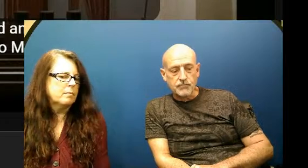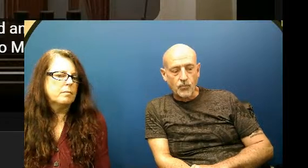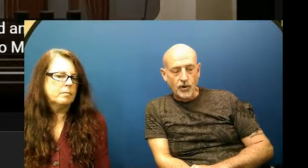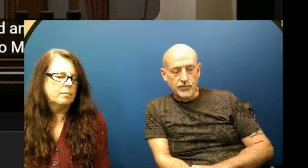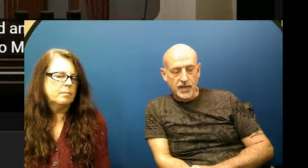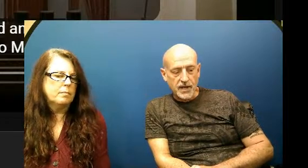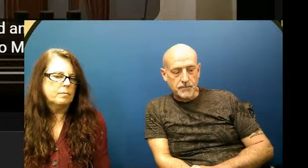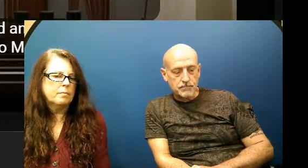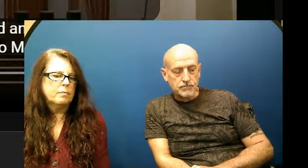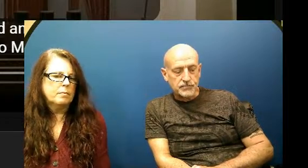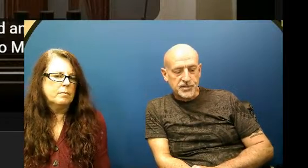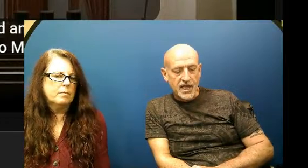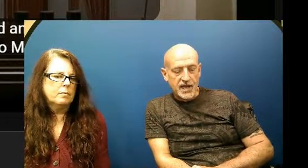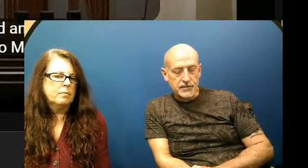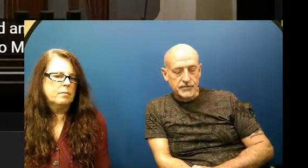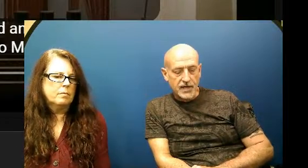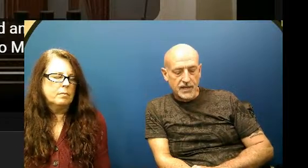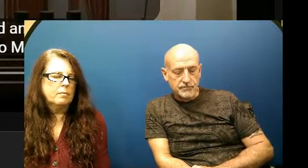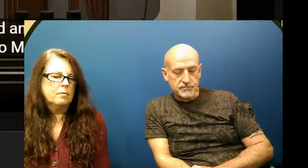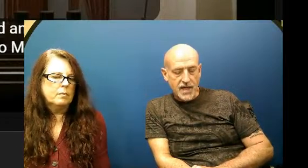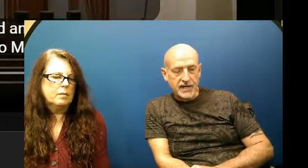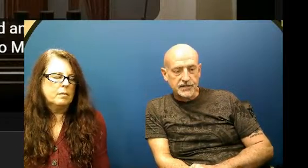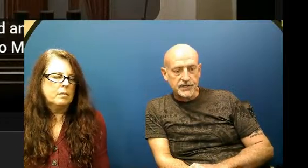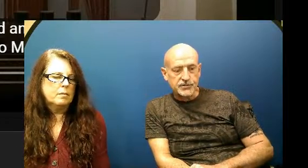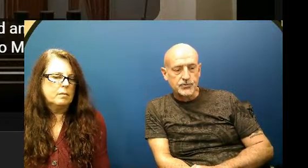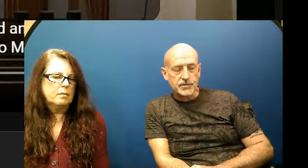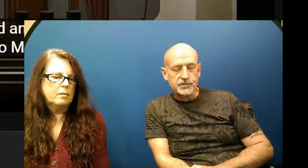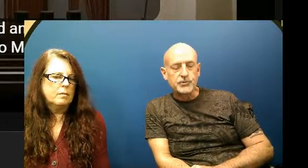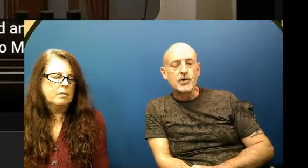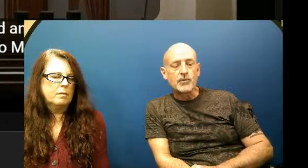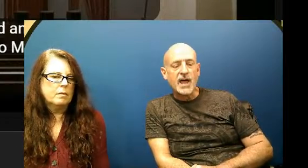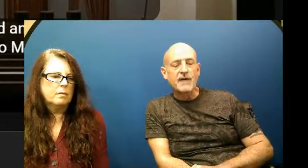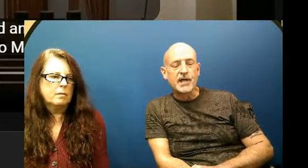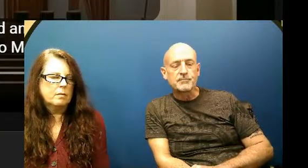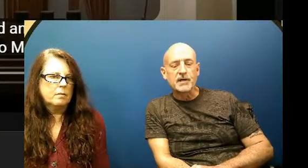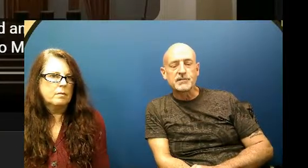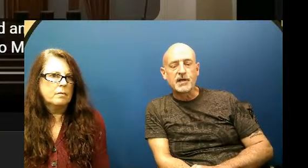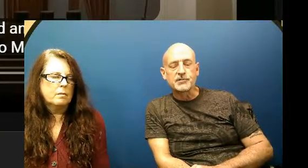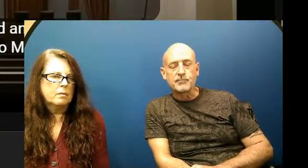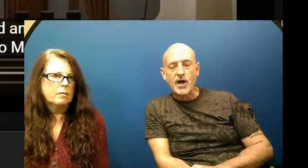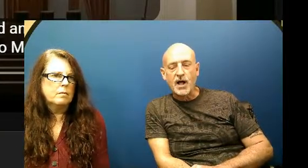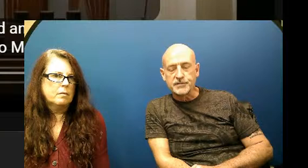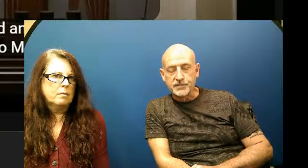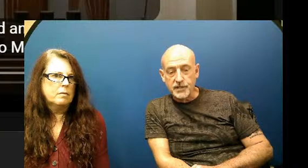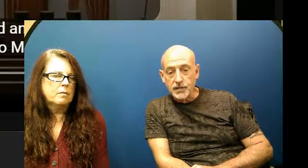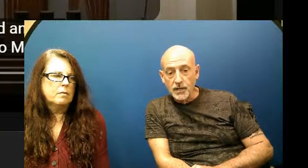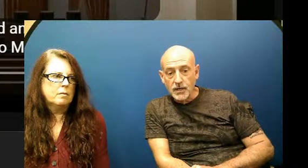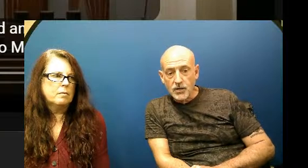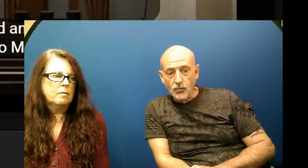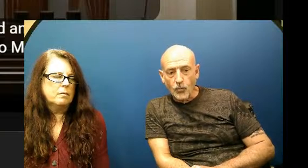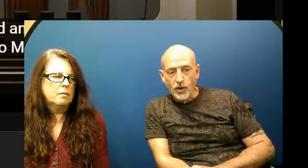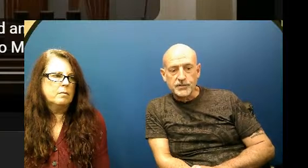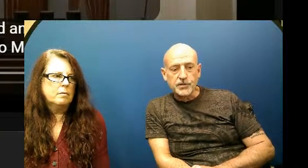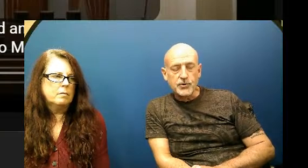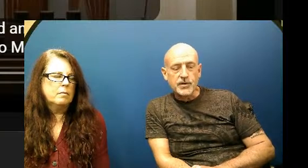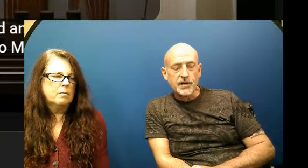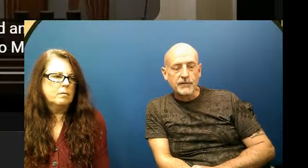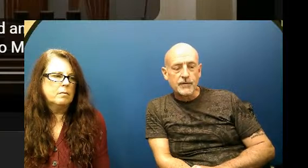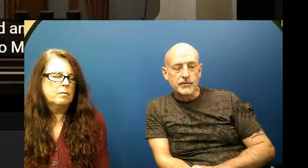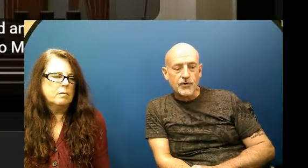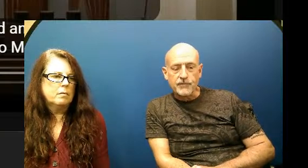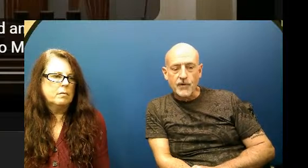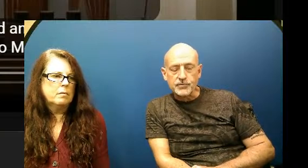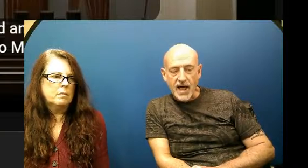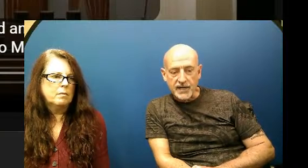they say that data that you don't have an expectation of privacy when you